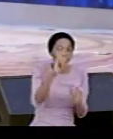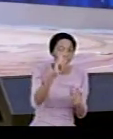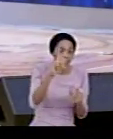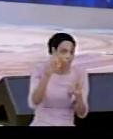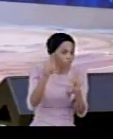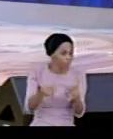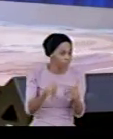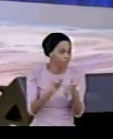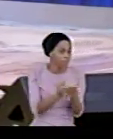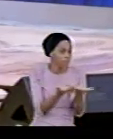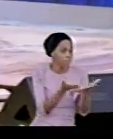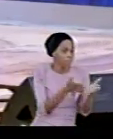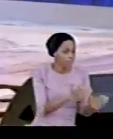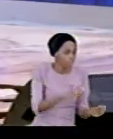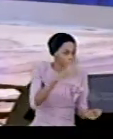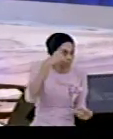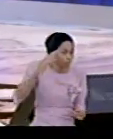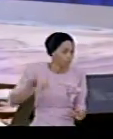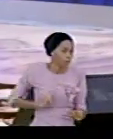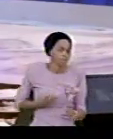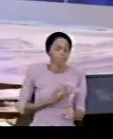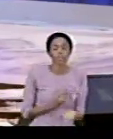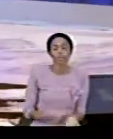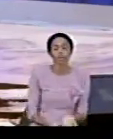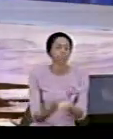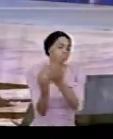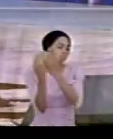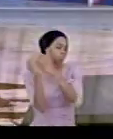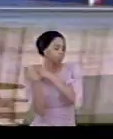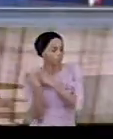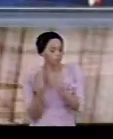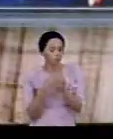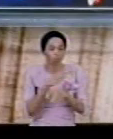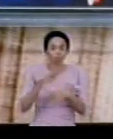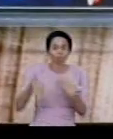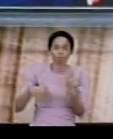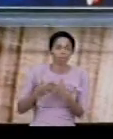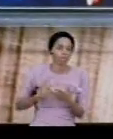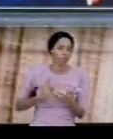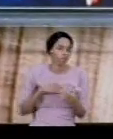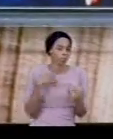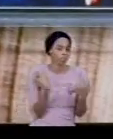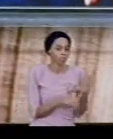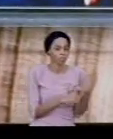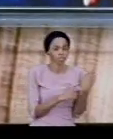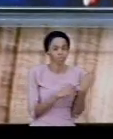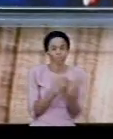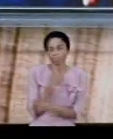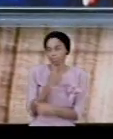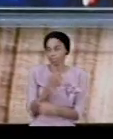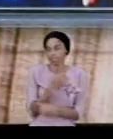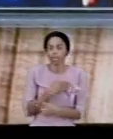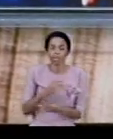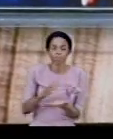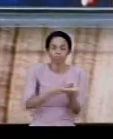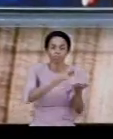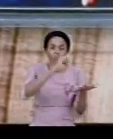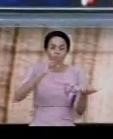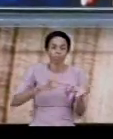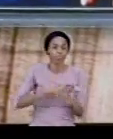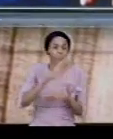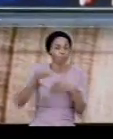us and bore all our punishment and took away all our